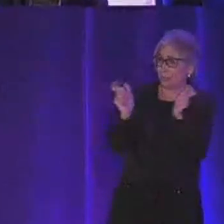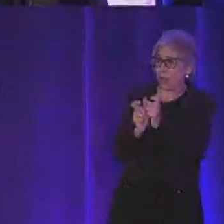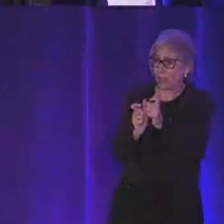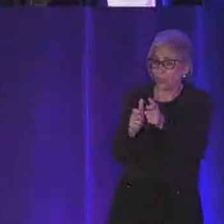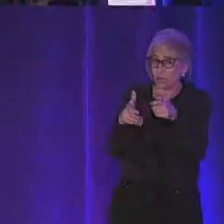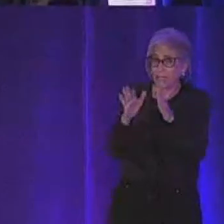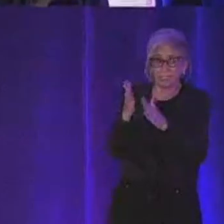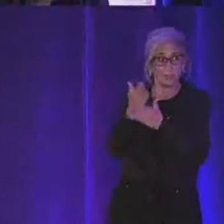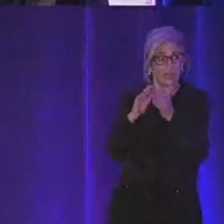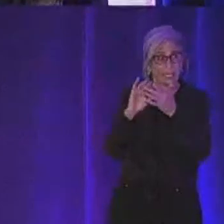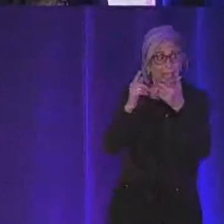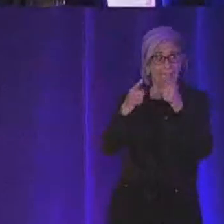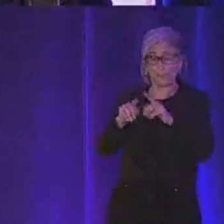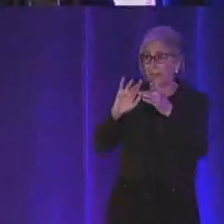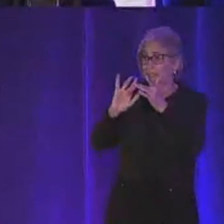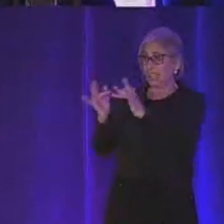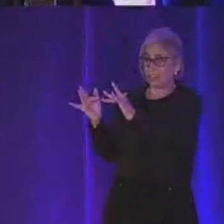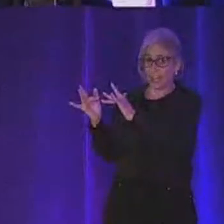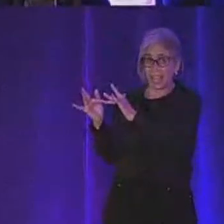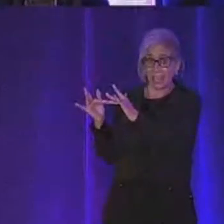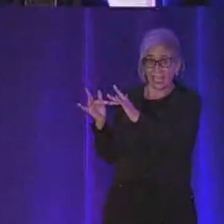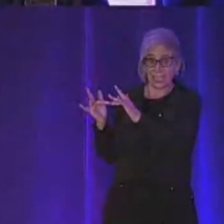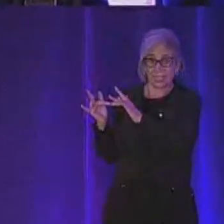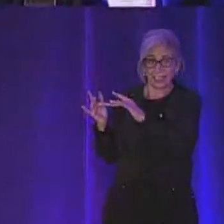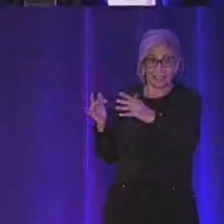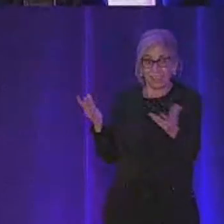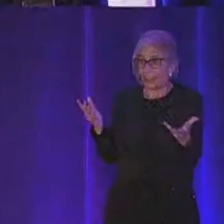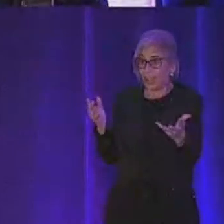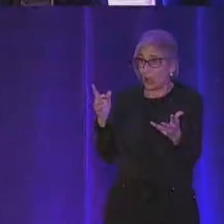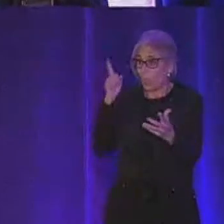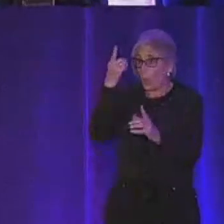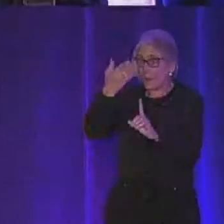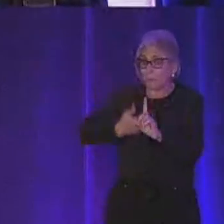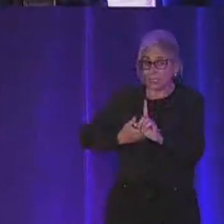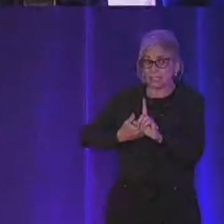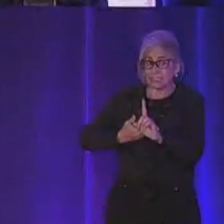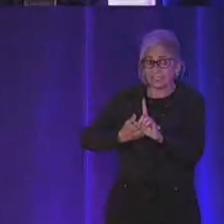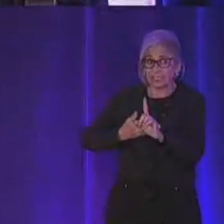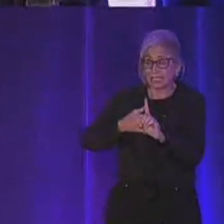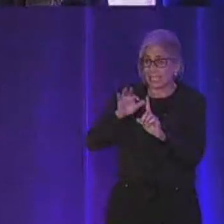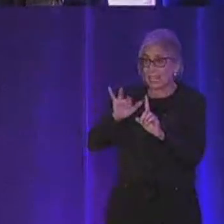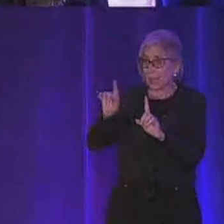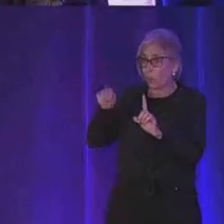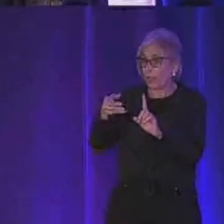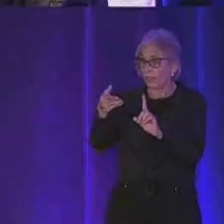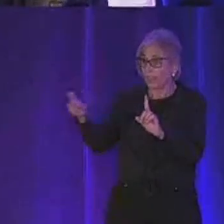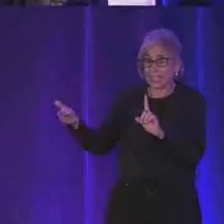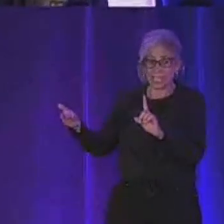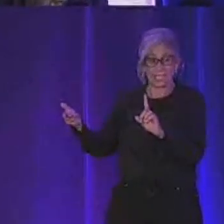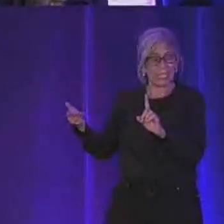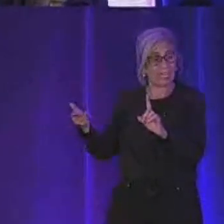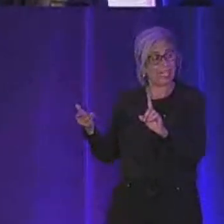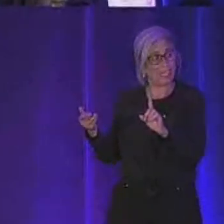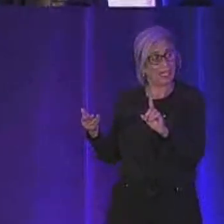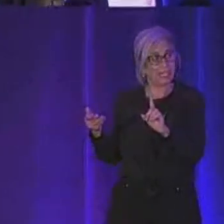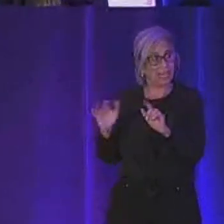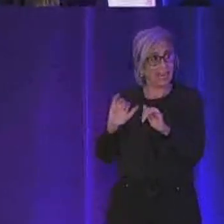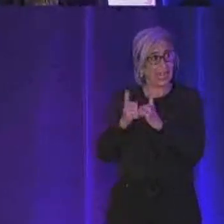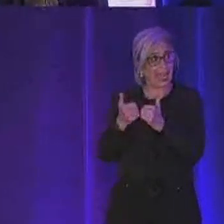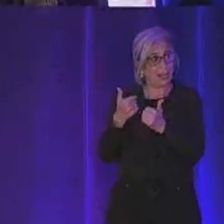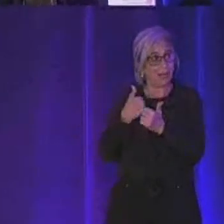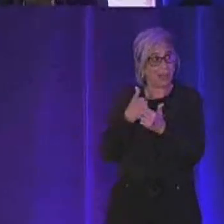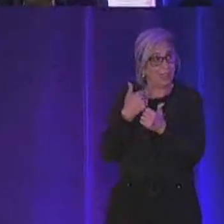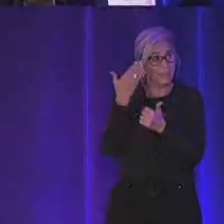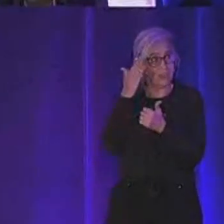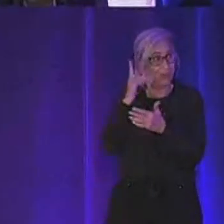happen on the internet and people really. One person type one thing. Okay. How do I have